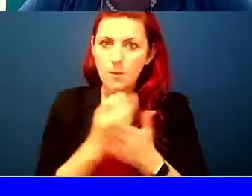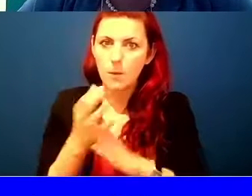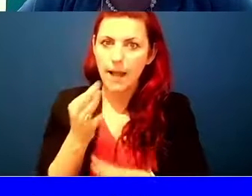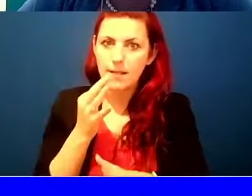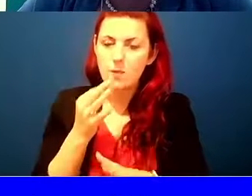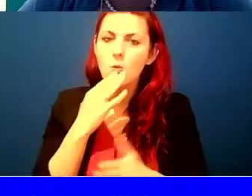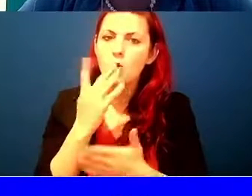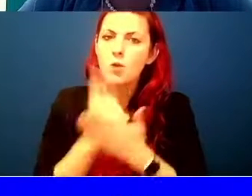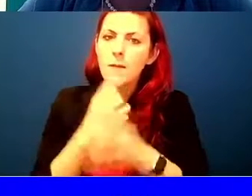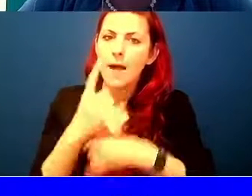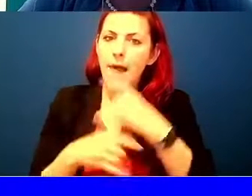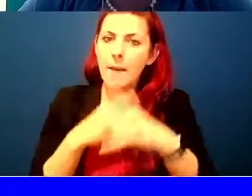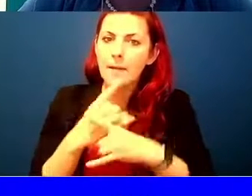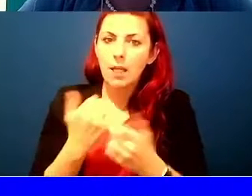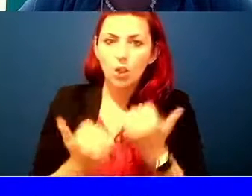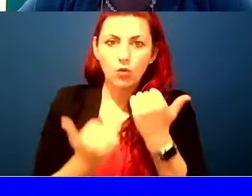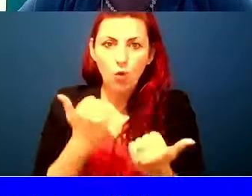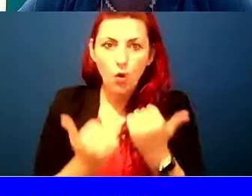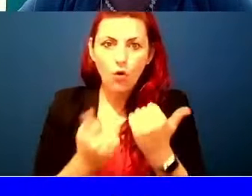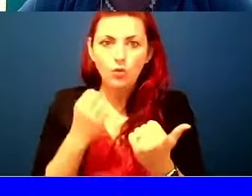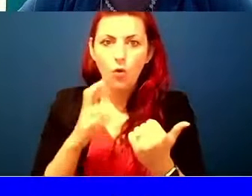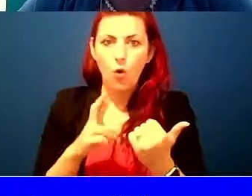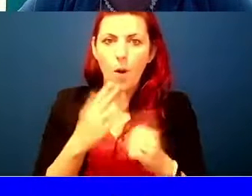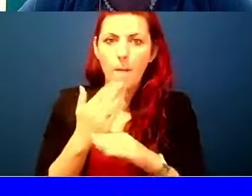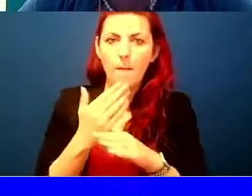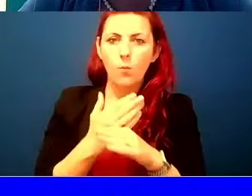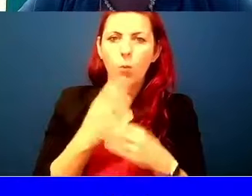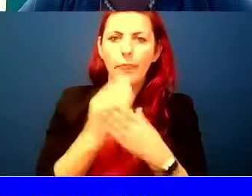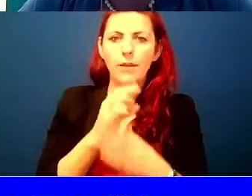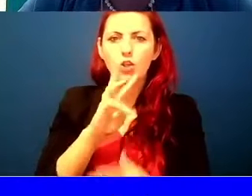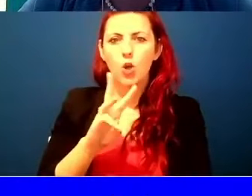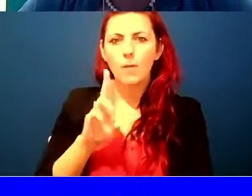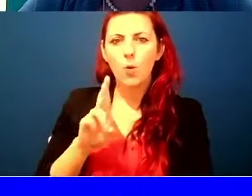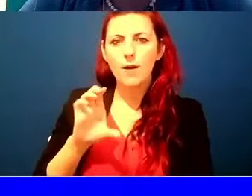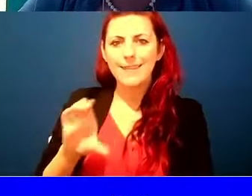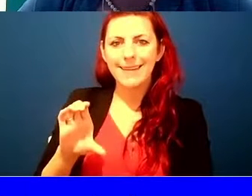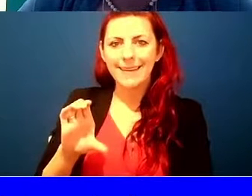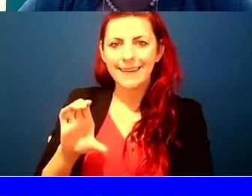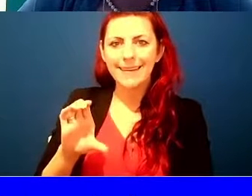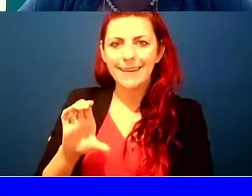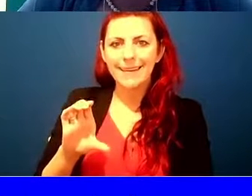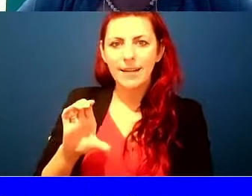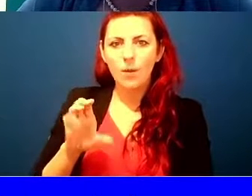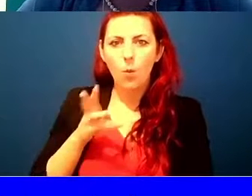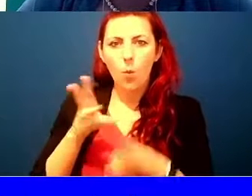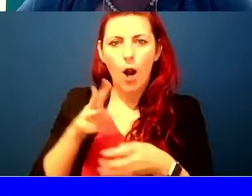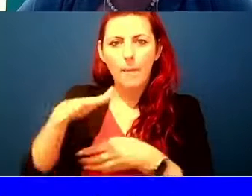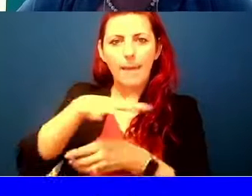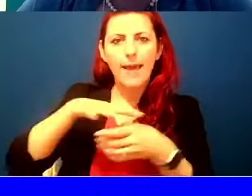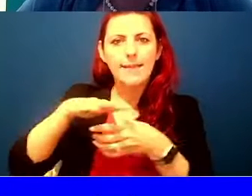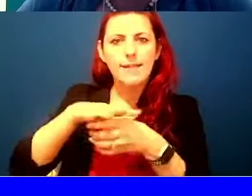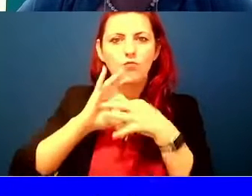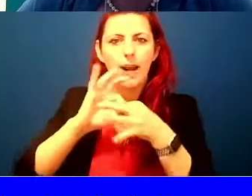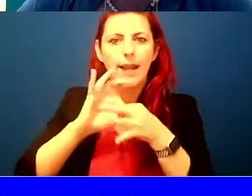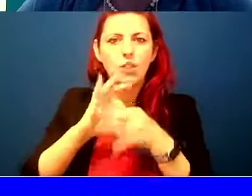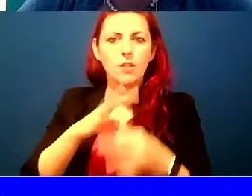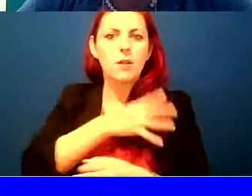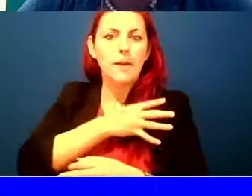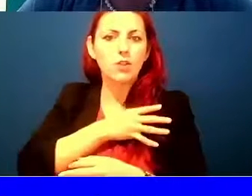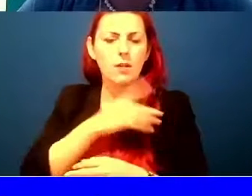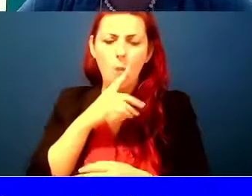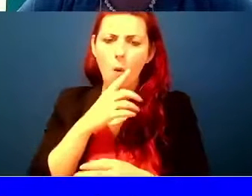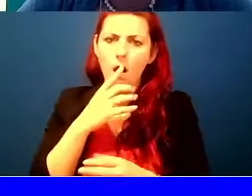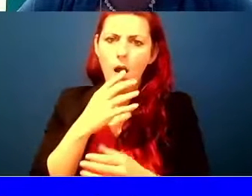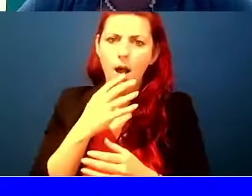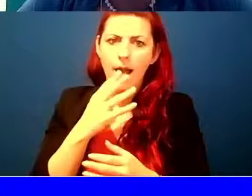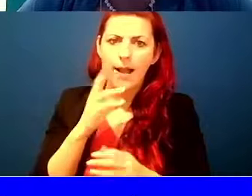in court cases or before the the Workplace Relations Commission, there have been,